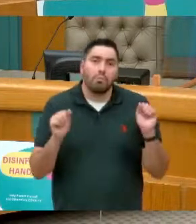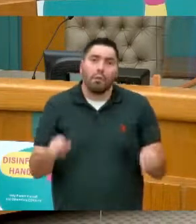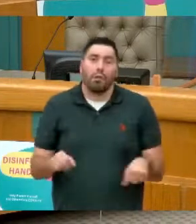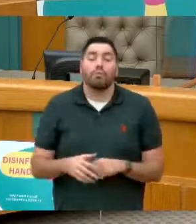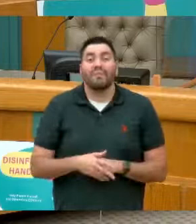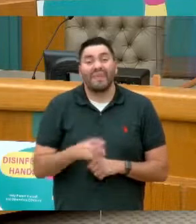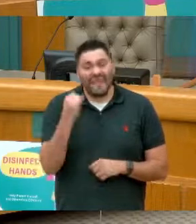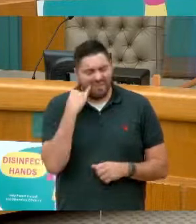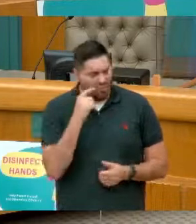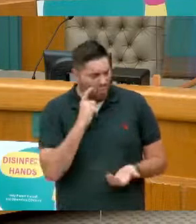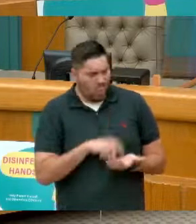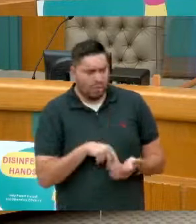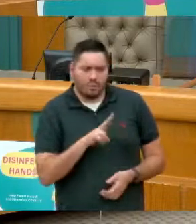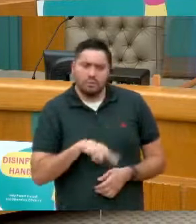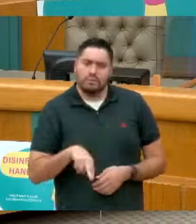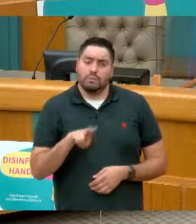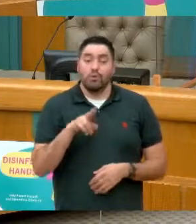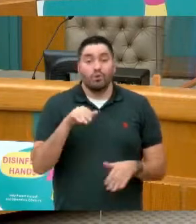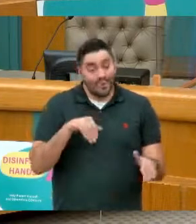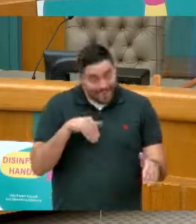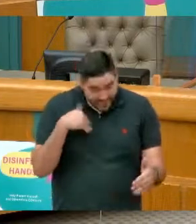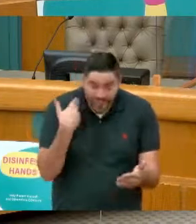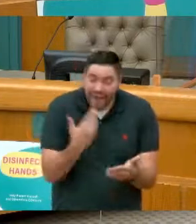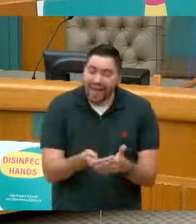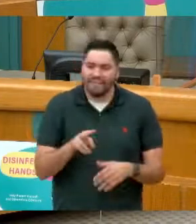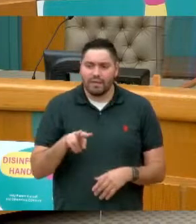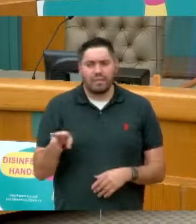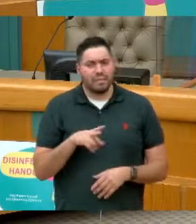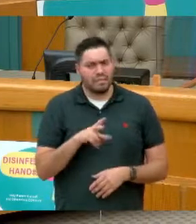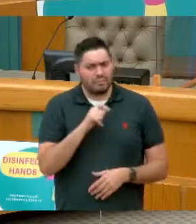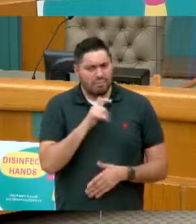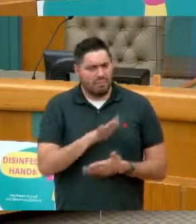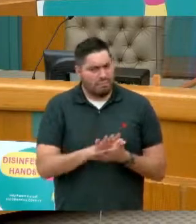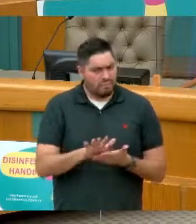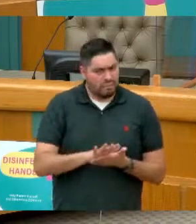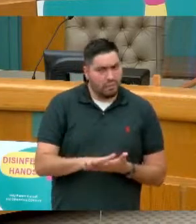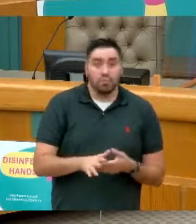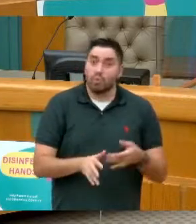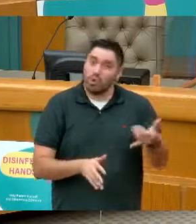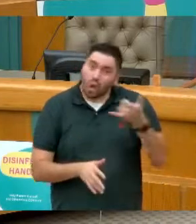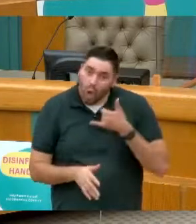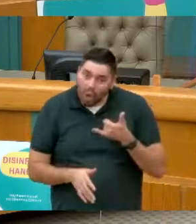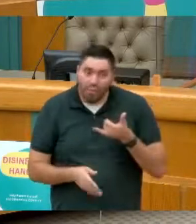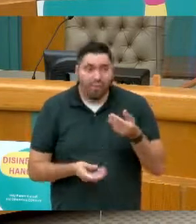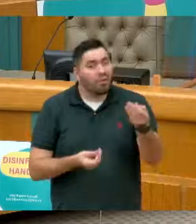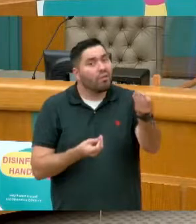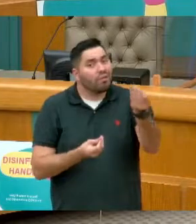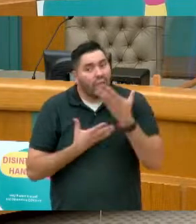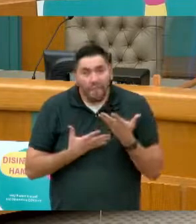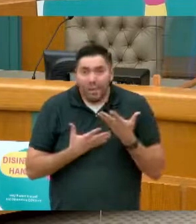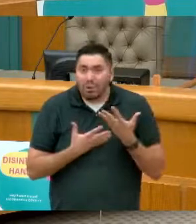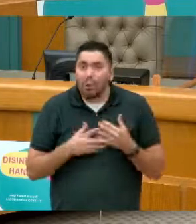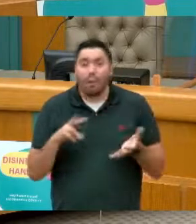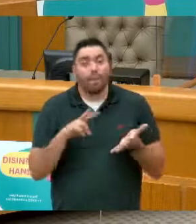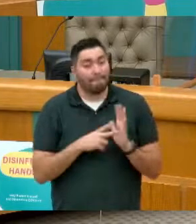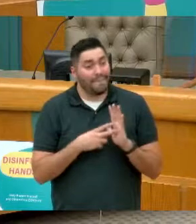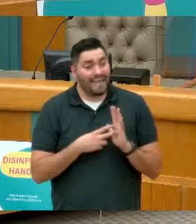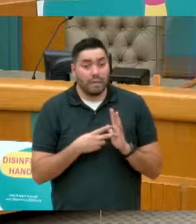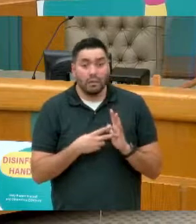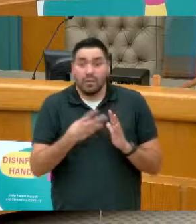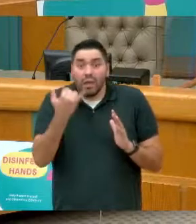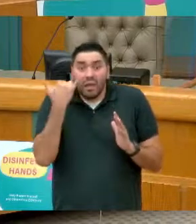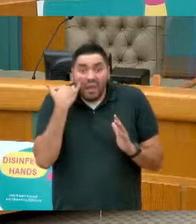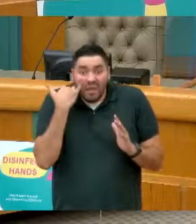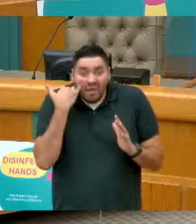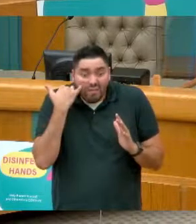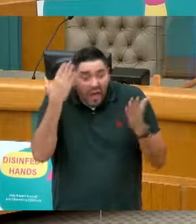lines moving as well. You can bring your own stylus pen with you if you would like. But there's just some things that you can do that we can all do to